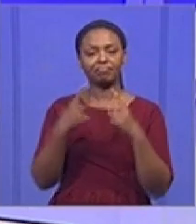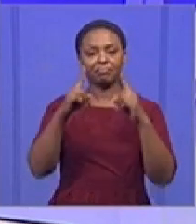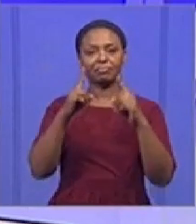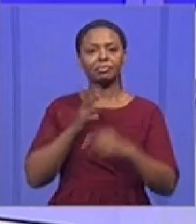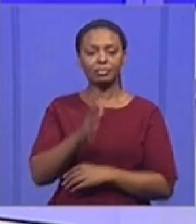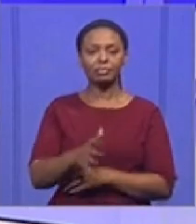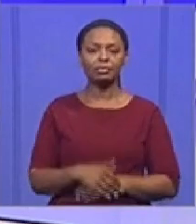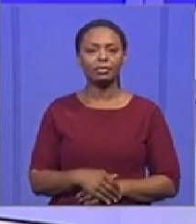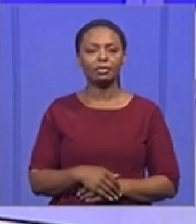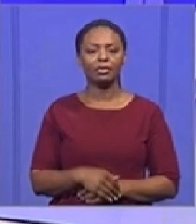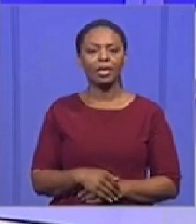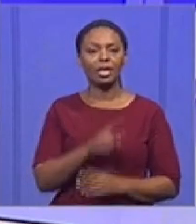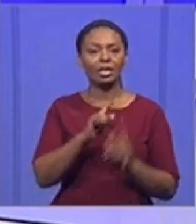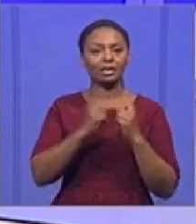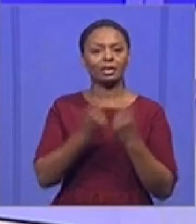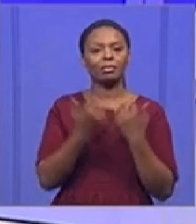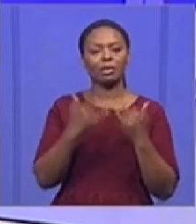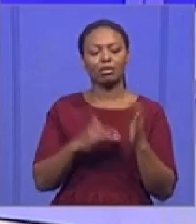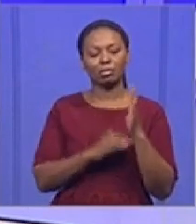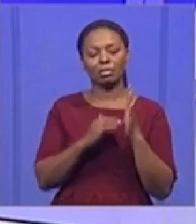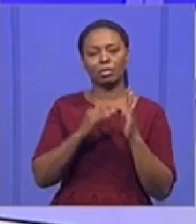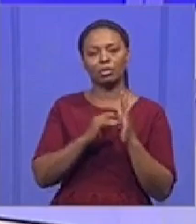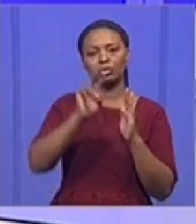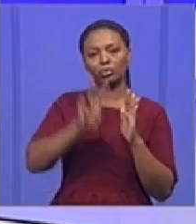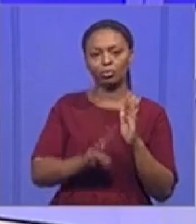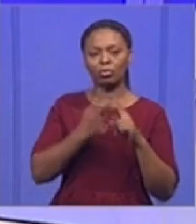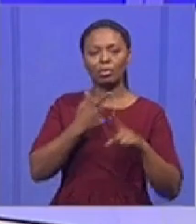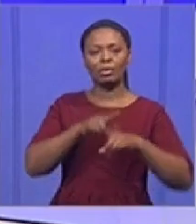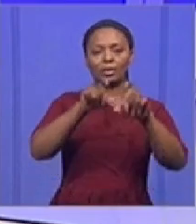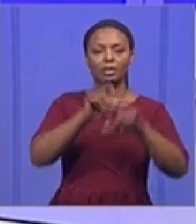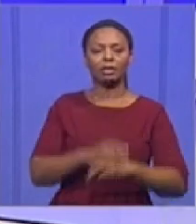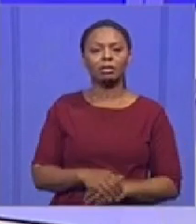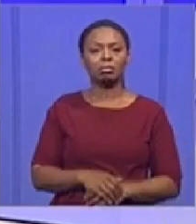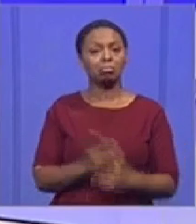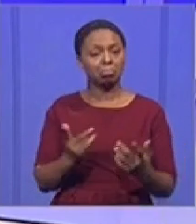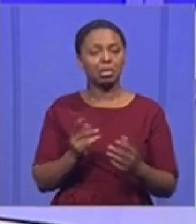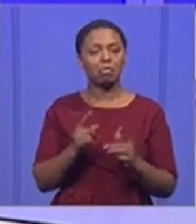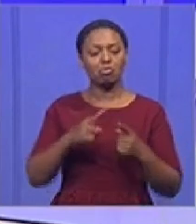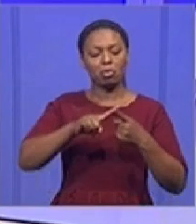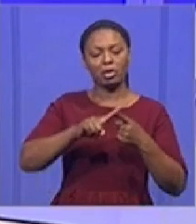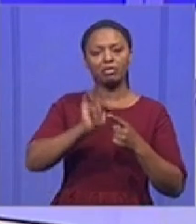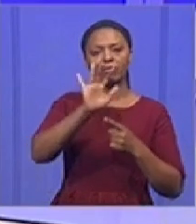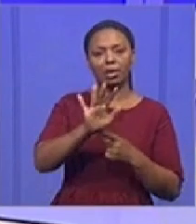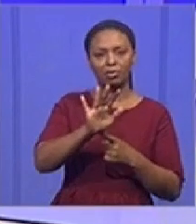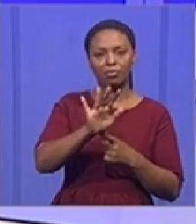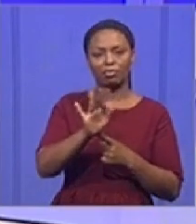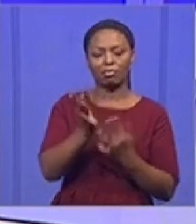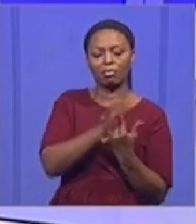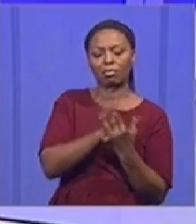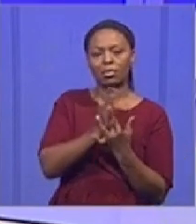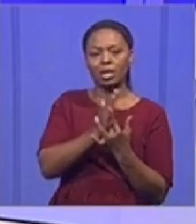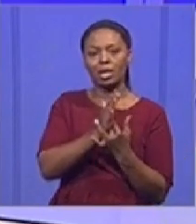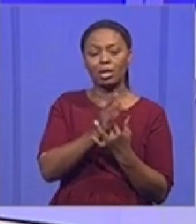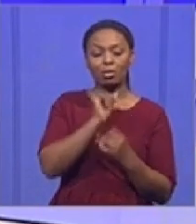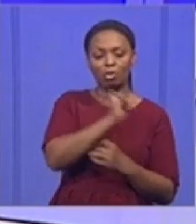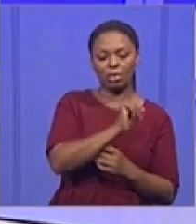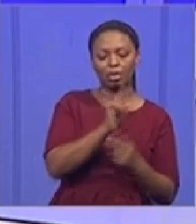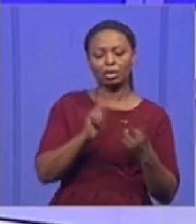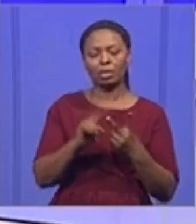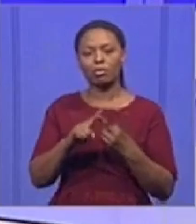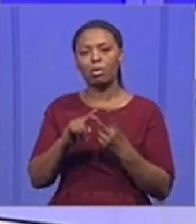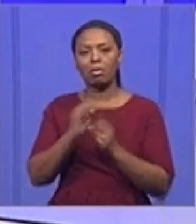sa Gavin Hunt ga jana se mo maemong a bobedi a loko mme go na le dintlha di le 5 magareng ga sona le Orlando Pirates e